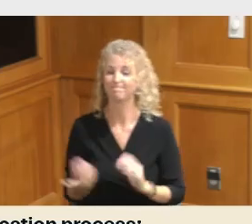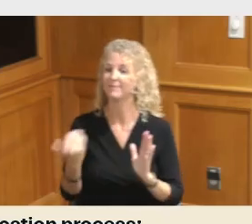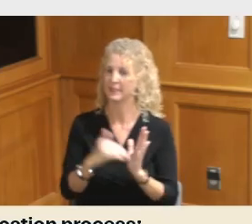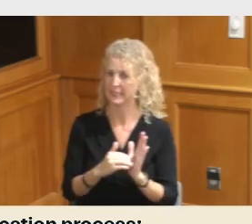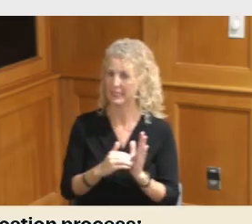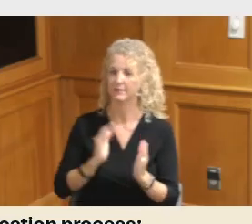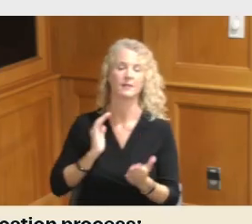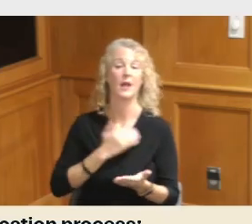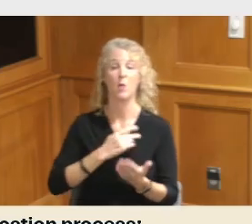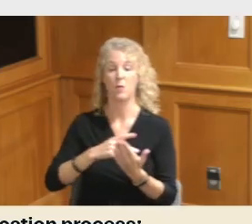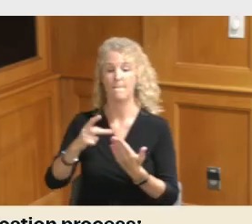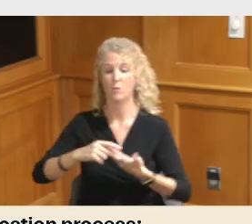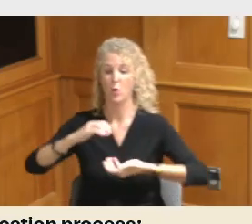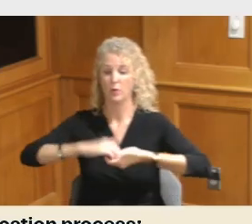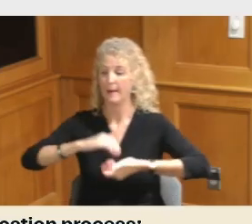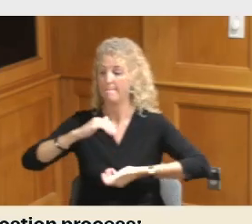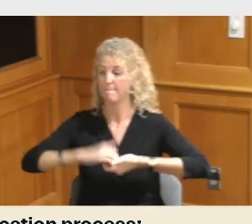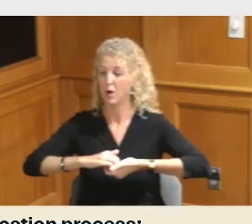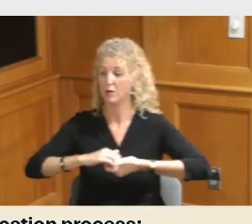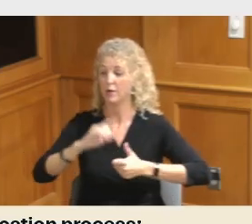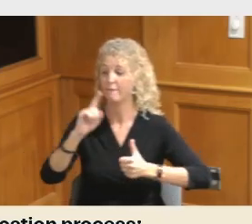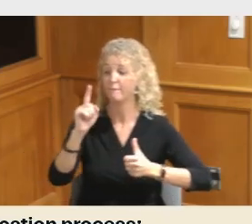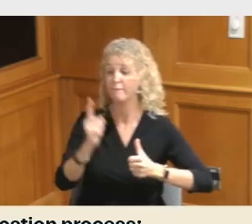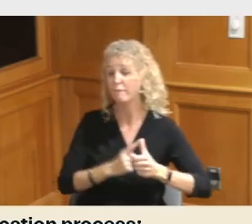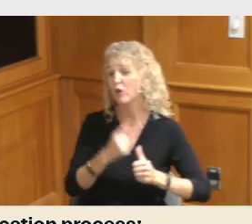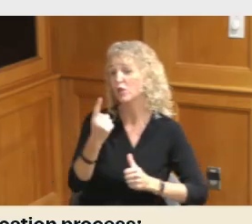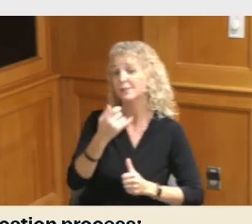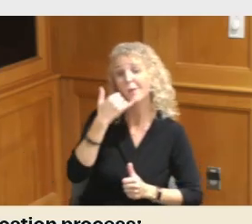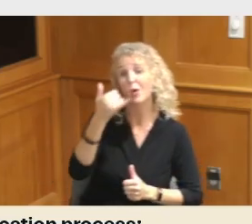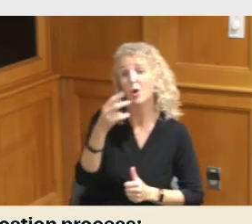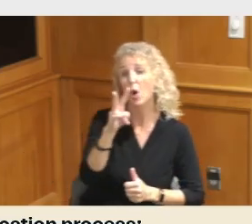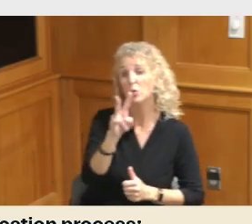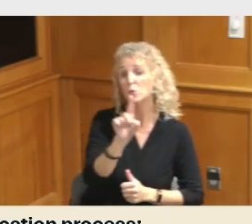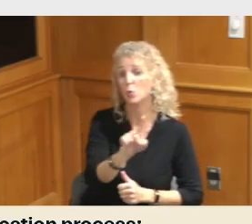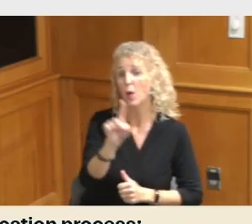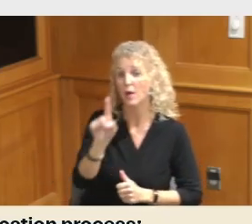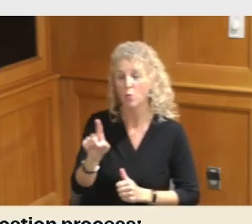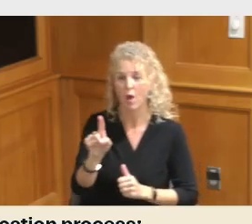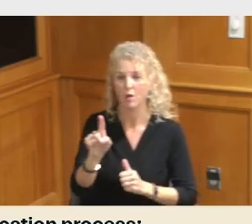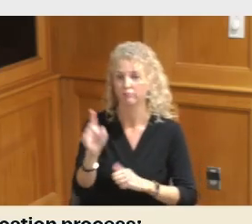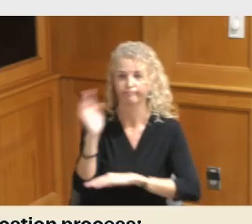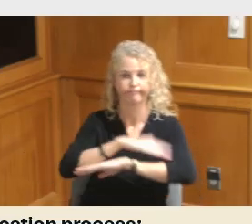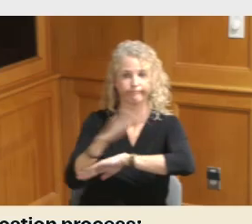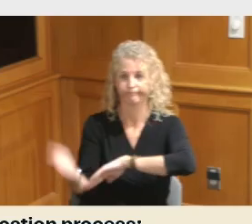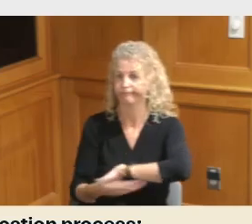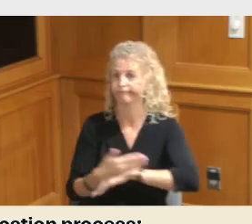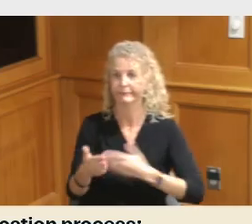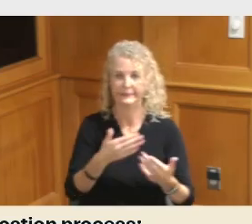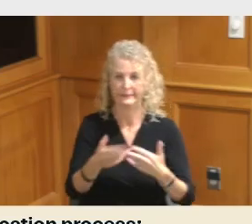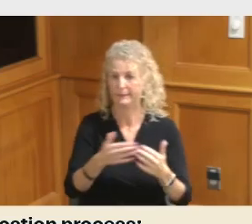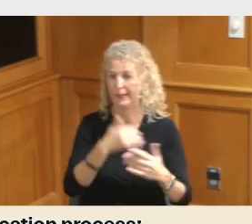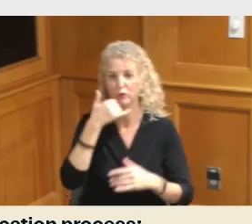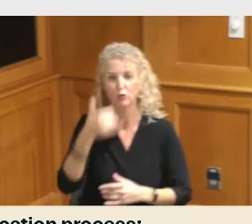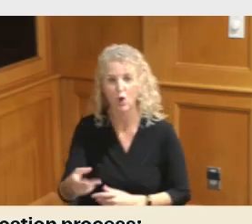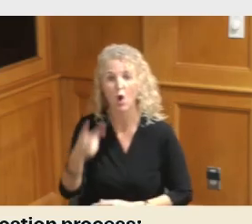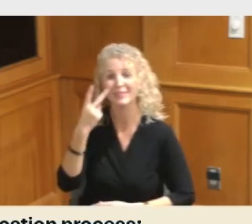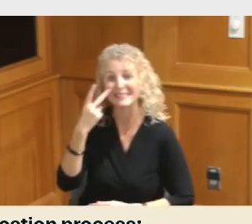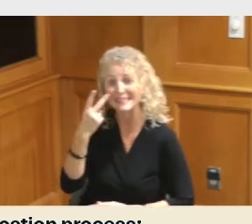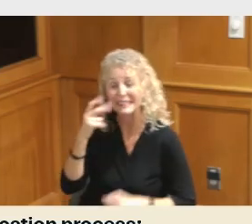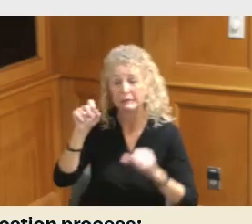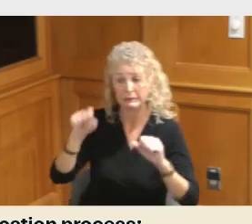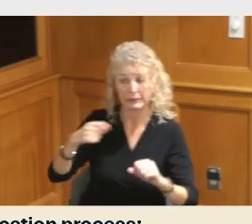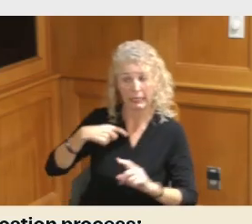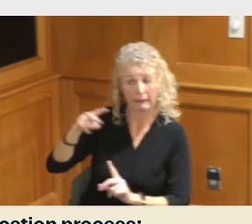our program partners, the first step is for just a homeowner to call 211 24 hours a day, right? They can call, they can see if they meet the